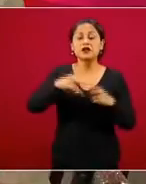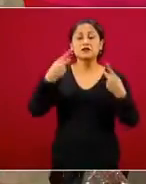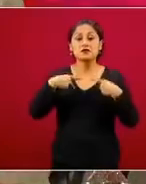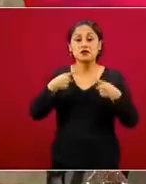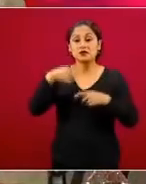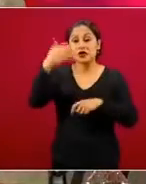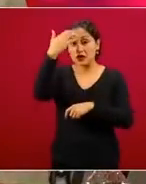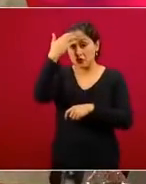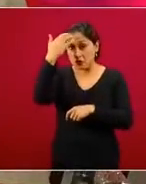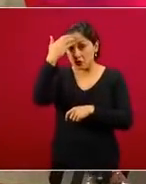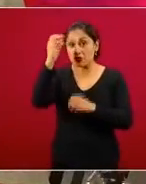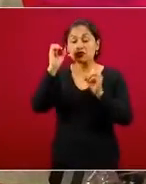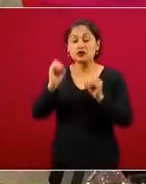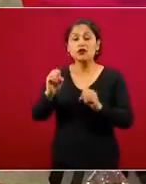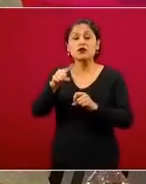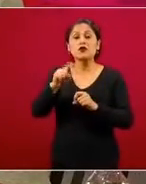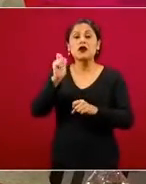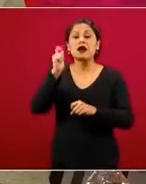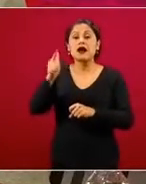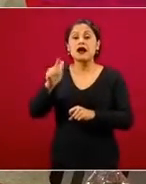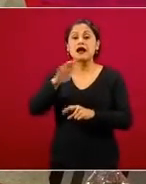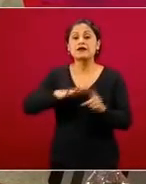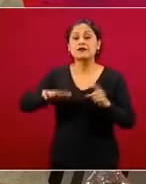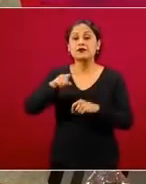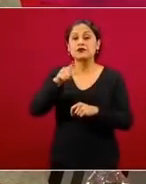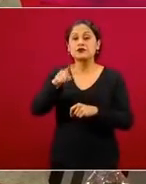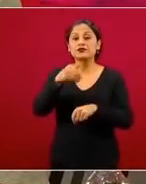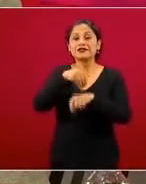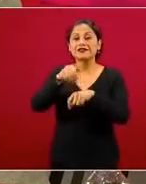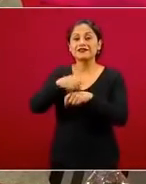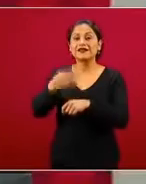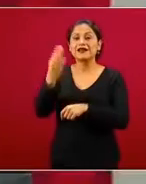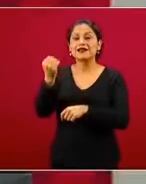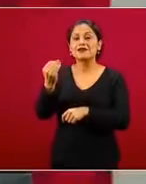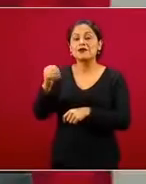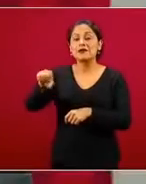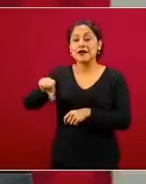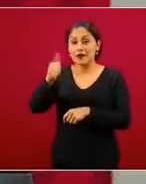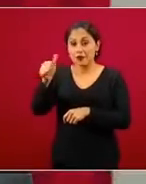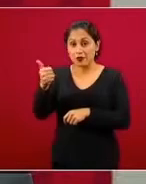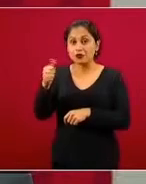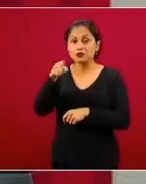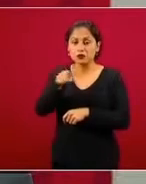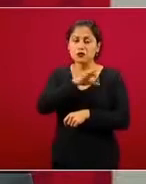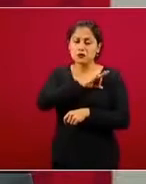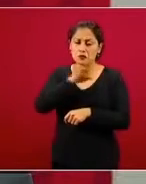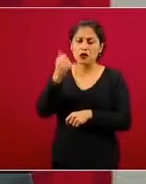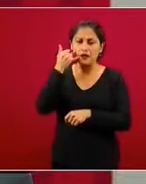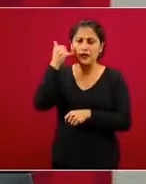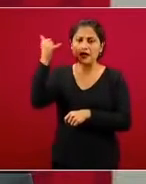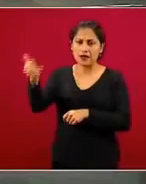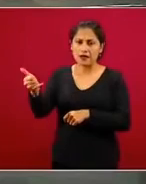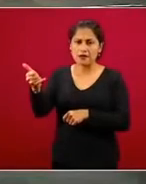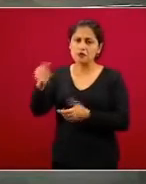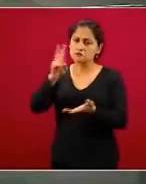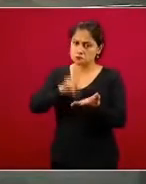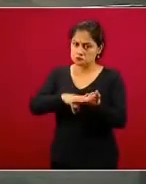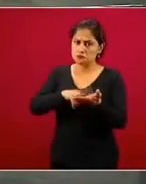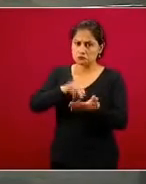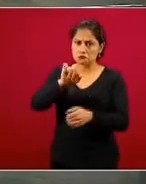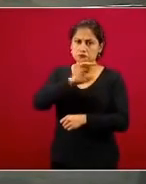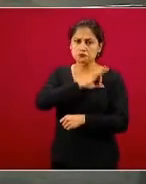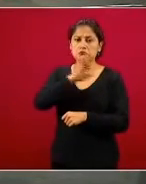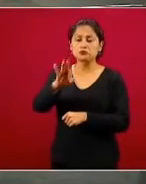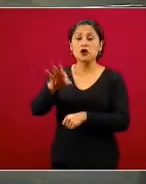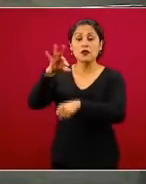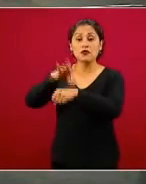what you should do regarding yourself or some relative or some friend, and if you're not being able